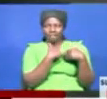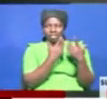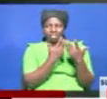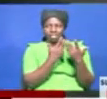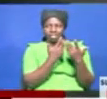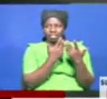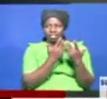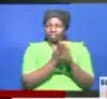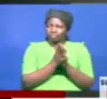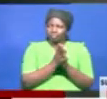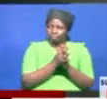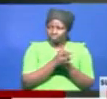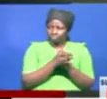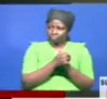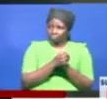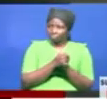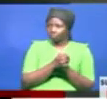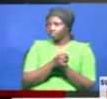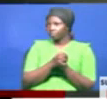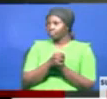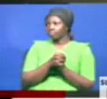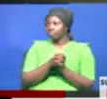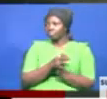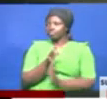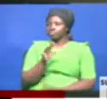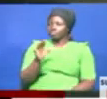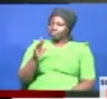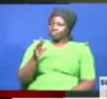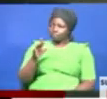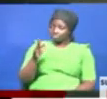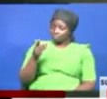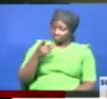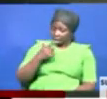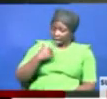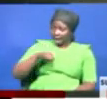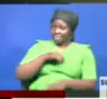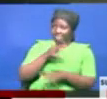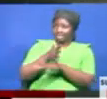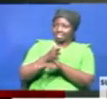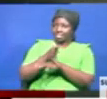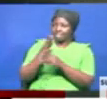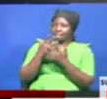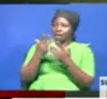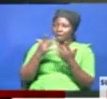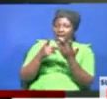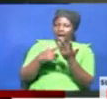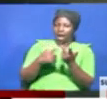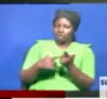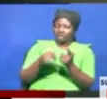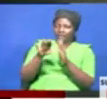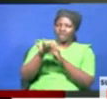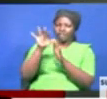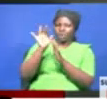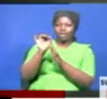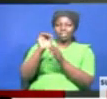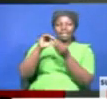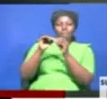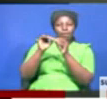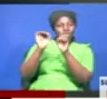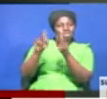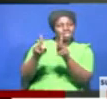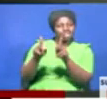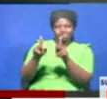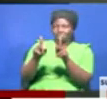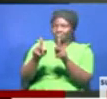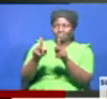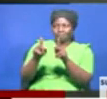view. One, because it's not even just saying that we sat somewhere and we tallied and we find that the numbers are okay. Elections,